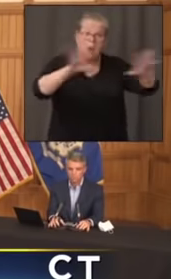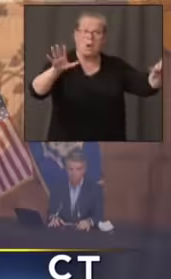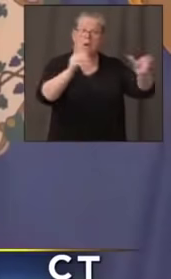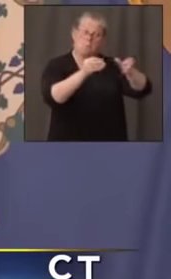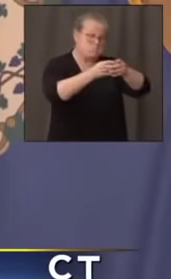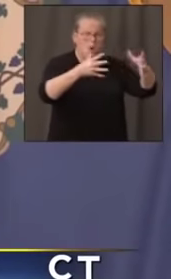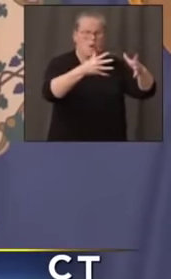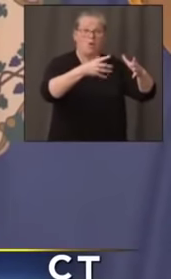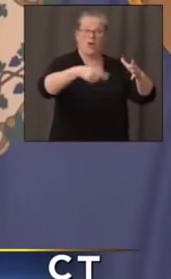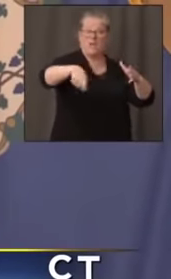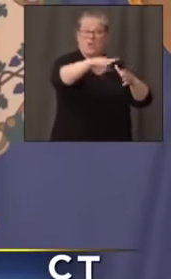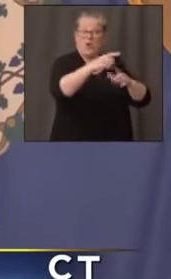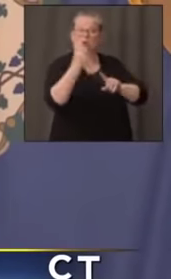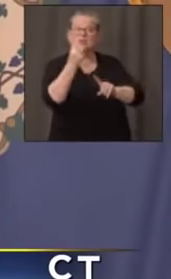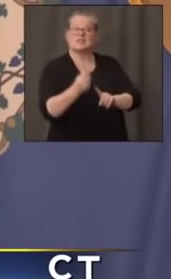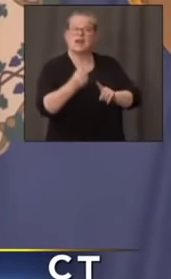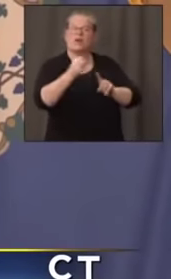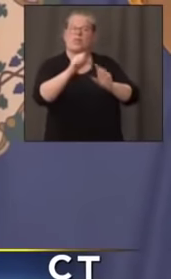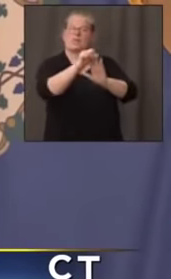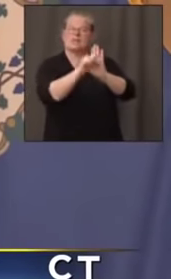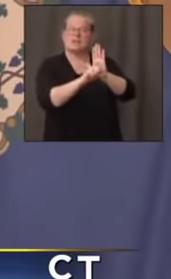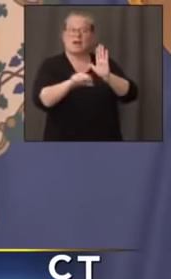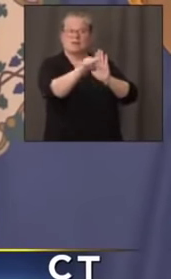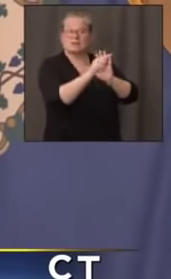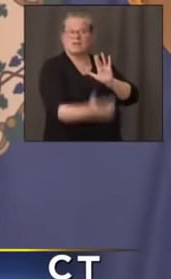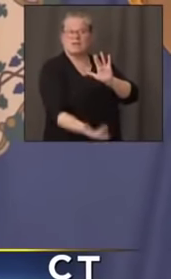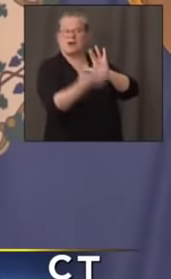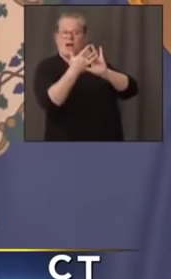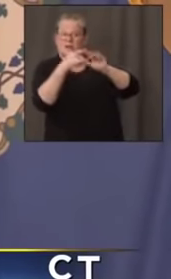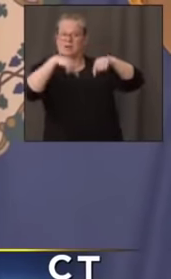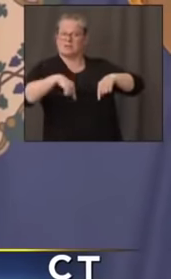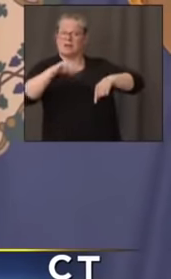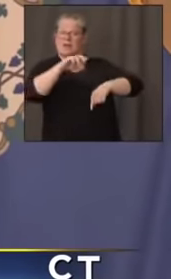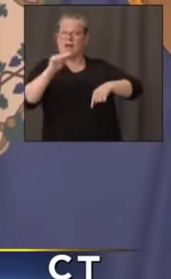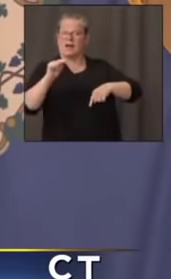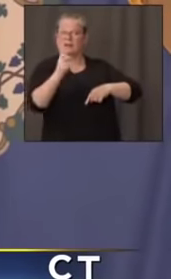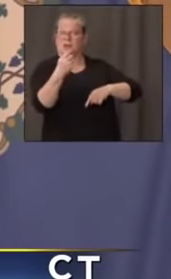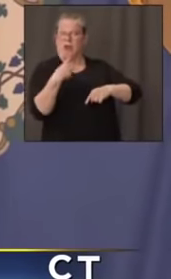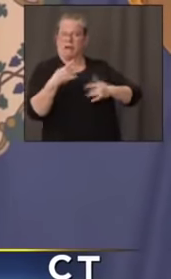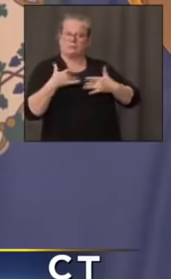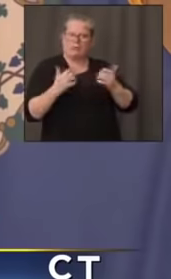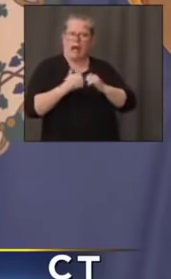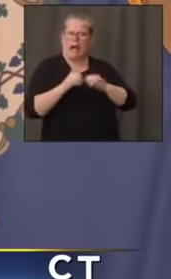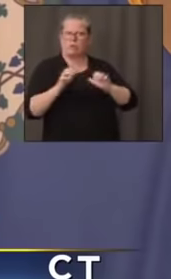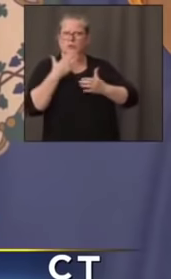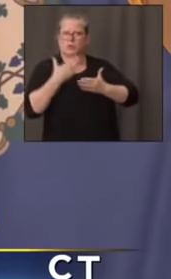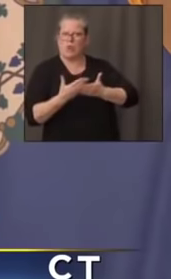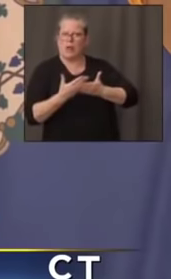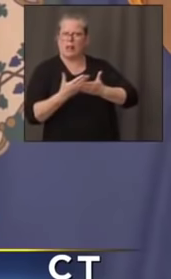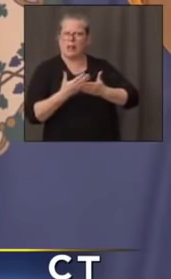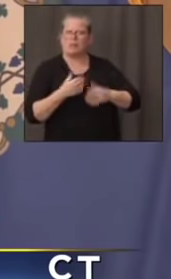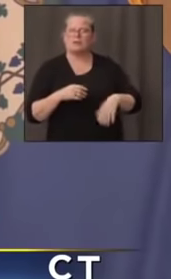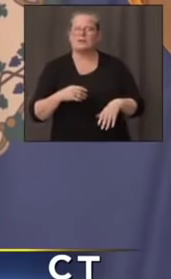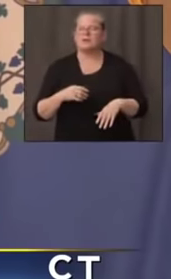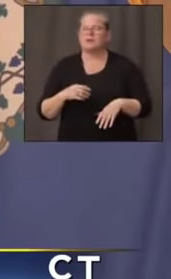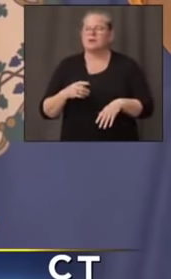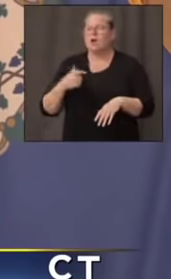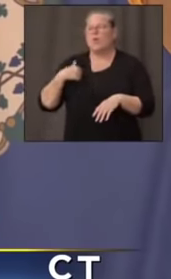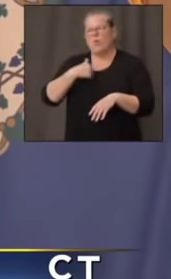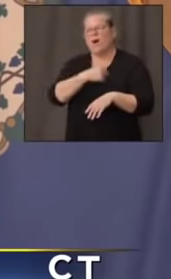Well, we do talk, just informally. Nobody's saying what's so great about Connecticut, but we just compare